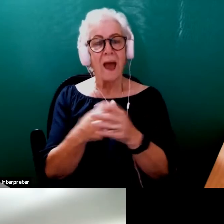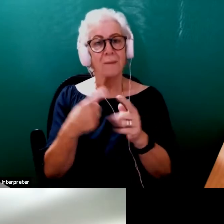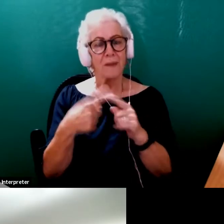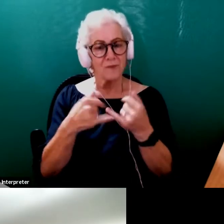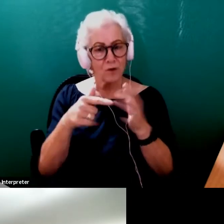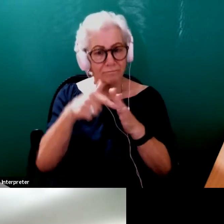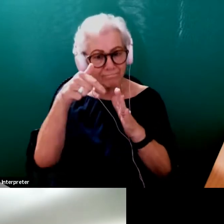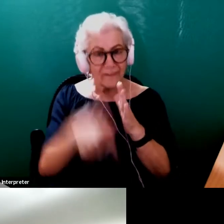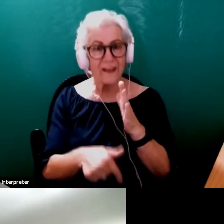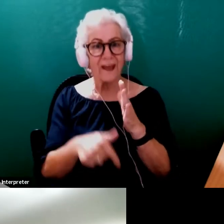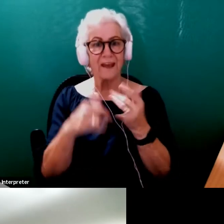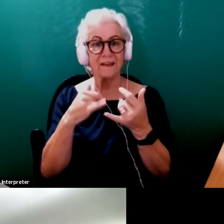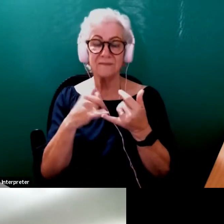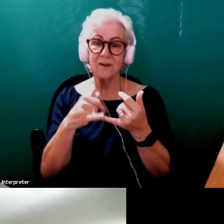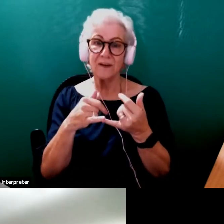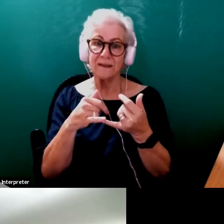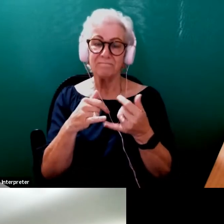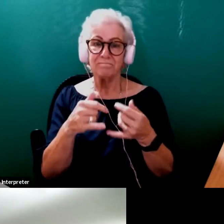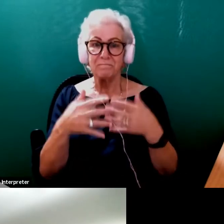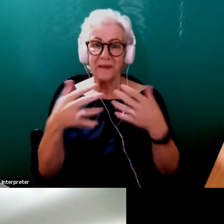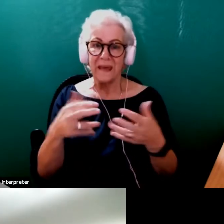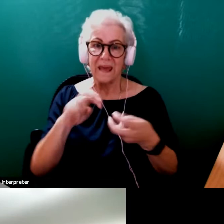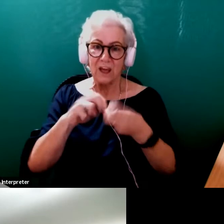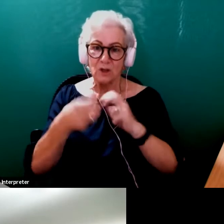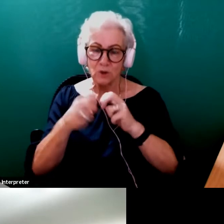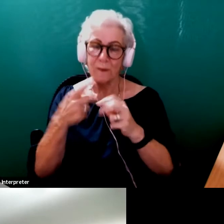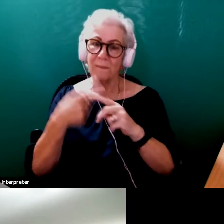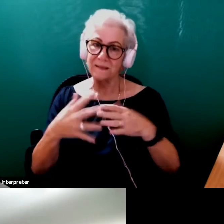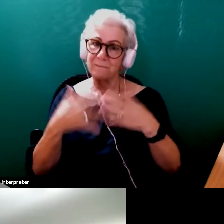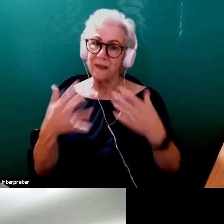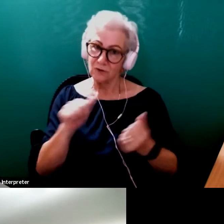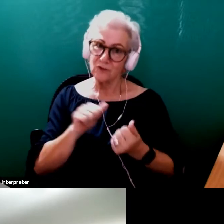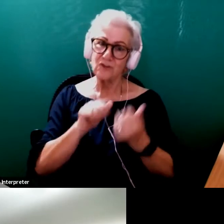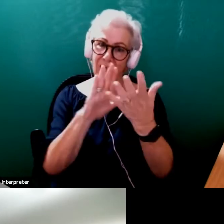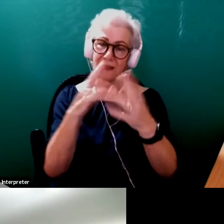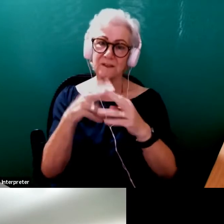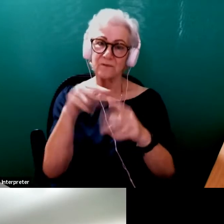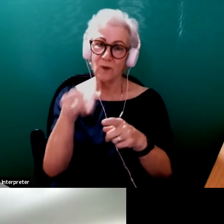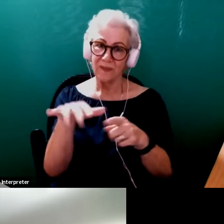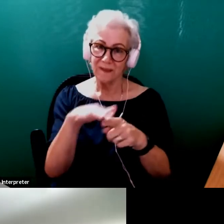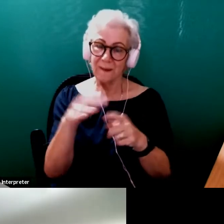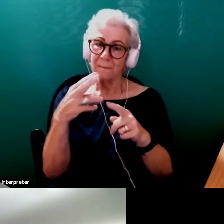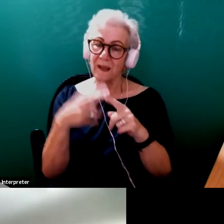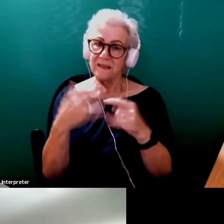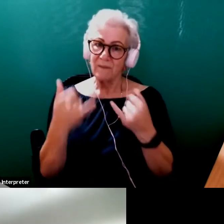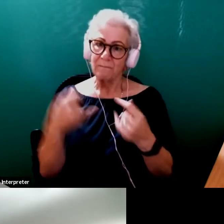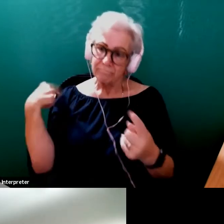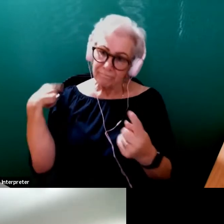It's a vexed issue and an extraordinarily challenging one, as you've indicated, with a powerful history behind